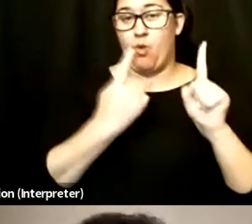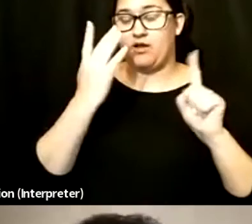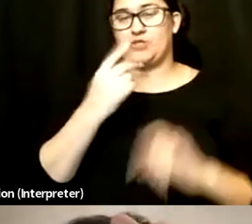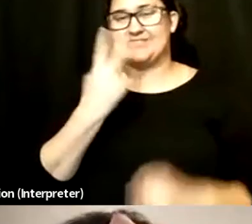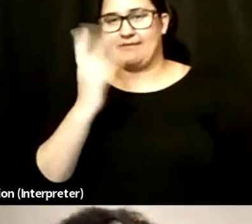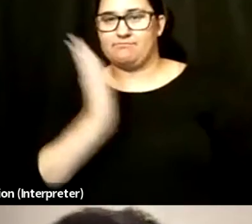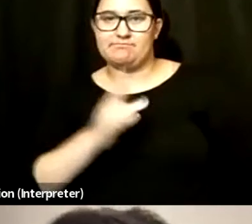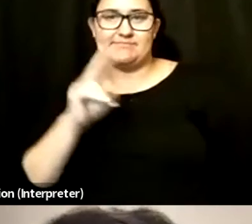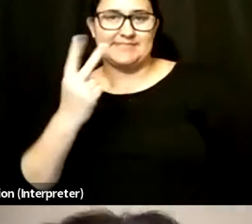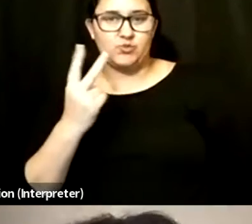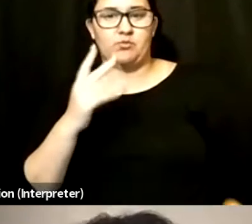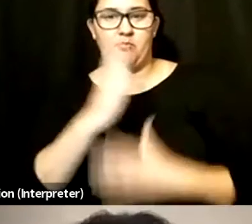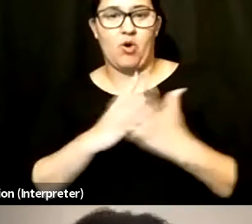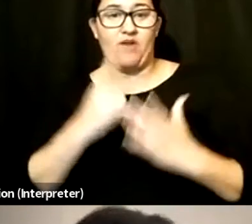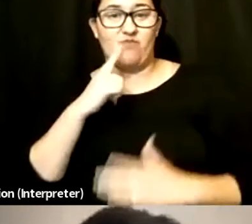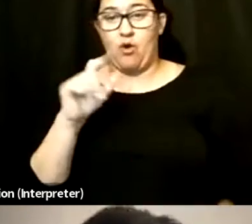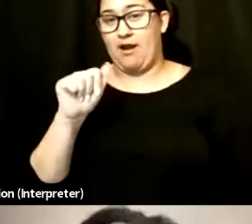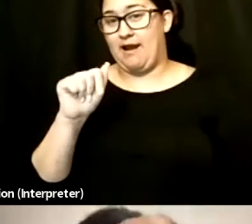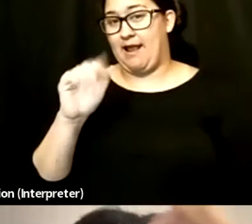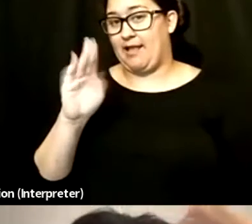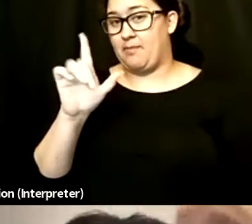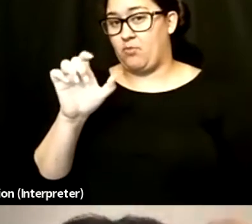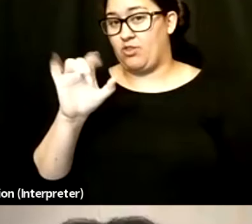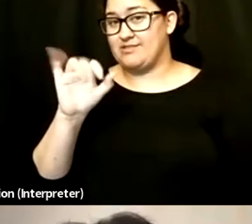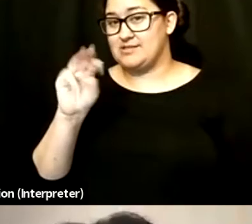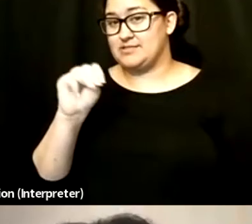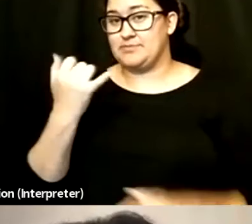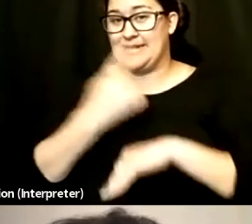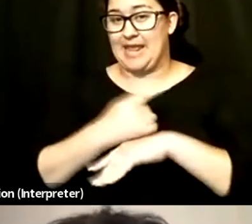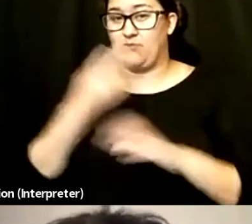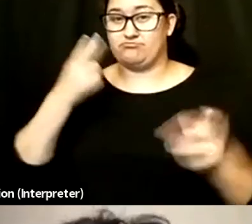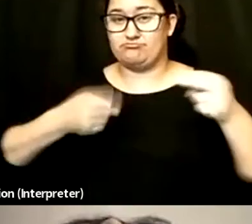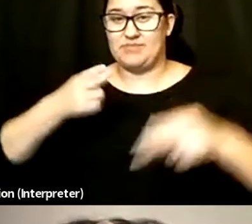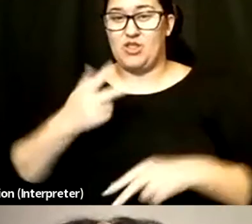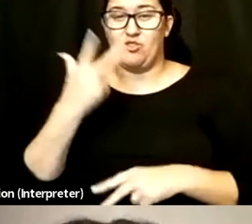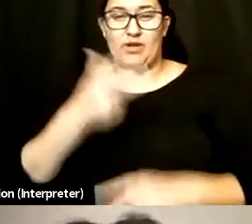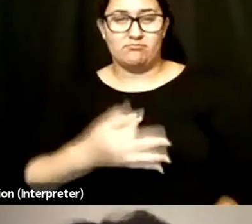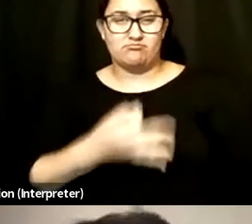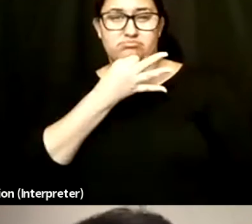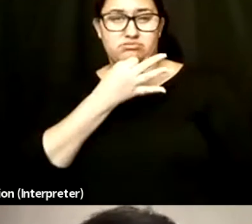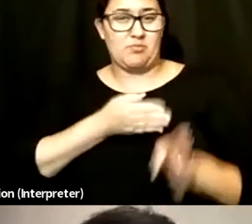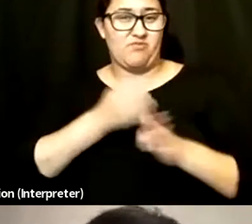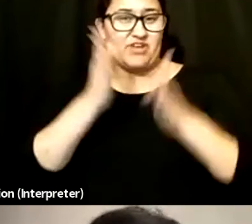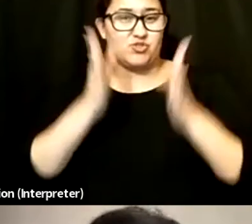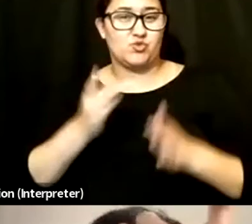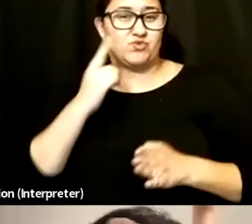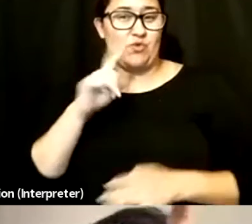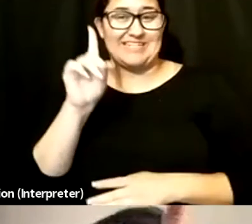disability and ableism. Today, we are joined by 3 great esteemed professionals in the disability